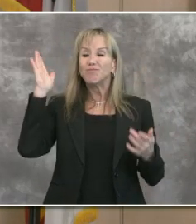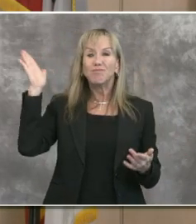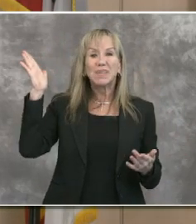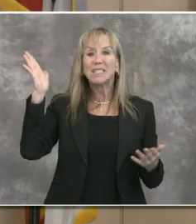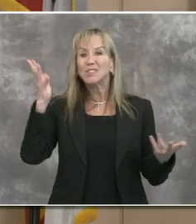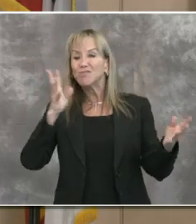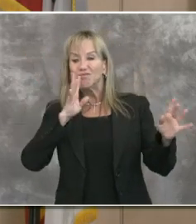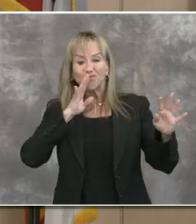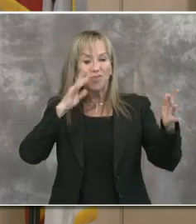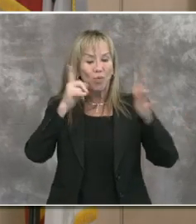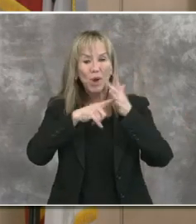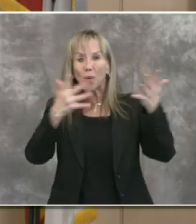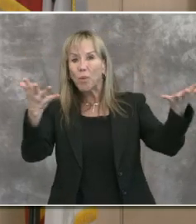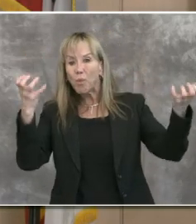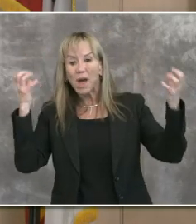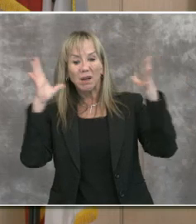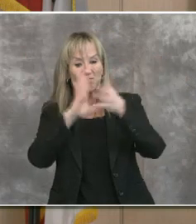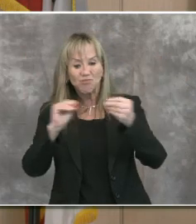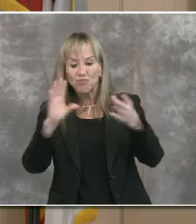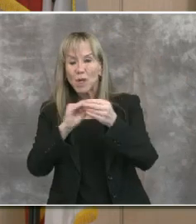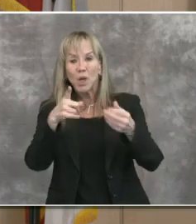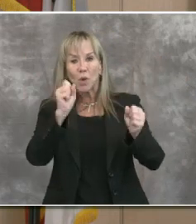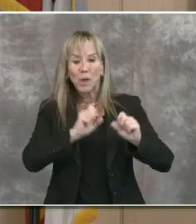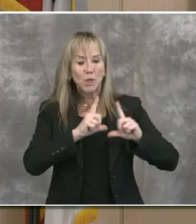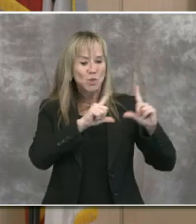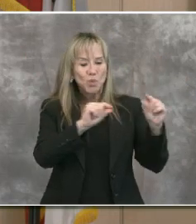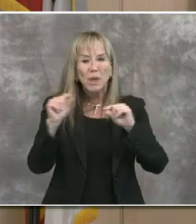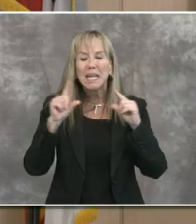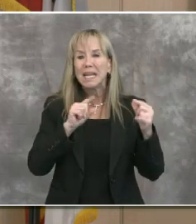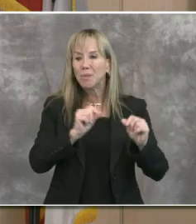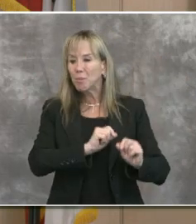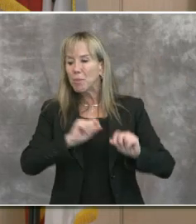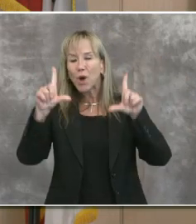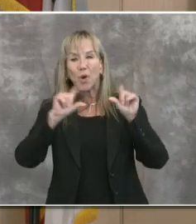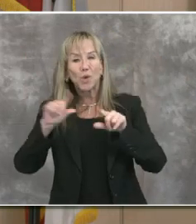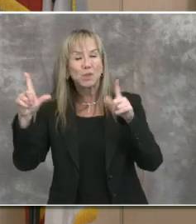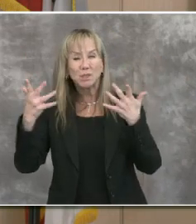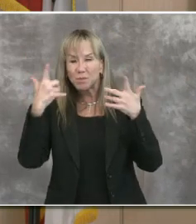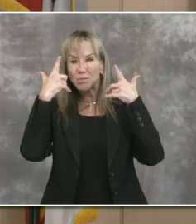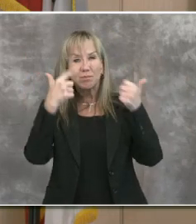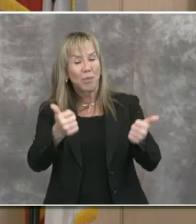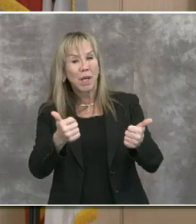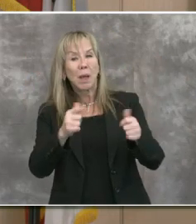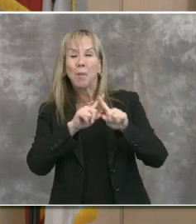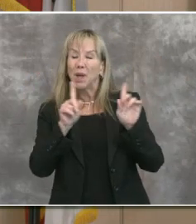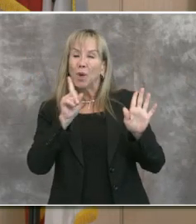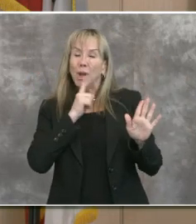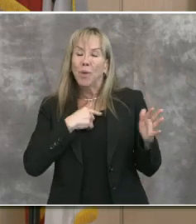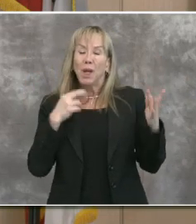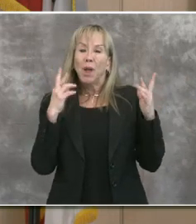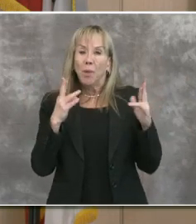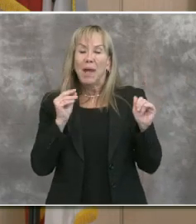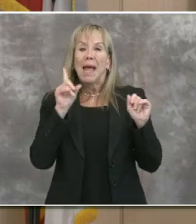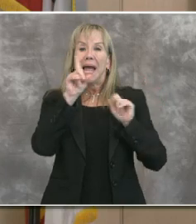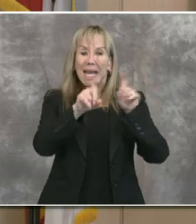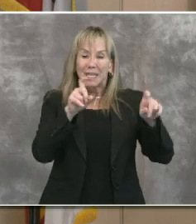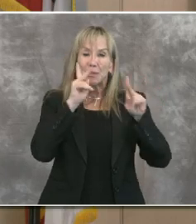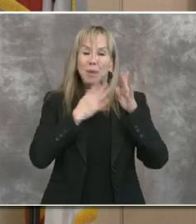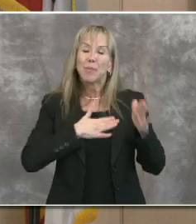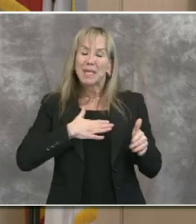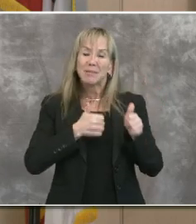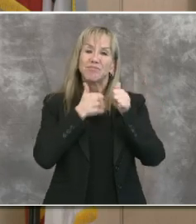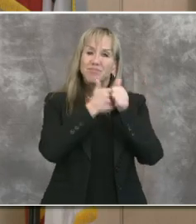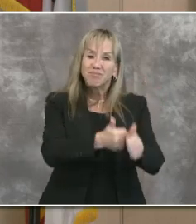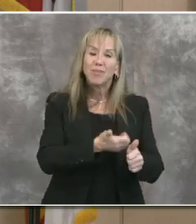tweet it, and you can text it, and you can post it online. But we really are hoping and asking folks to continue to adhere to the public